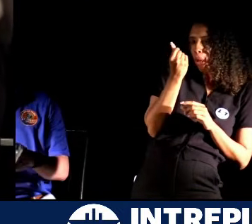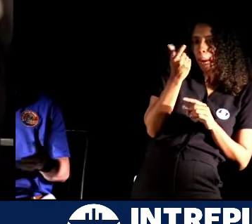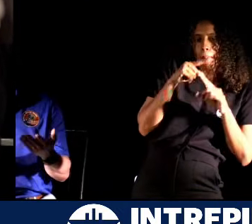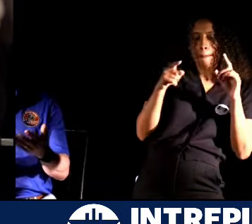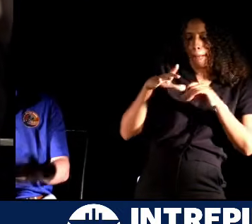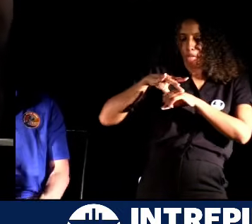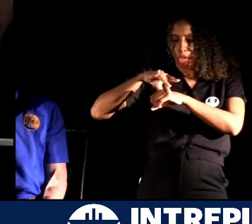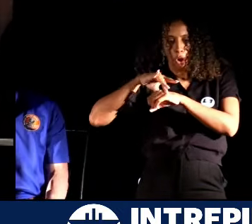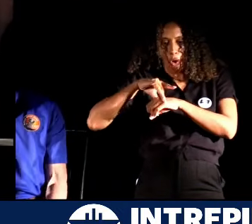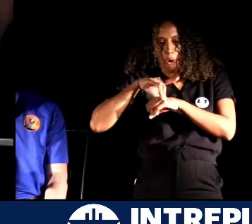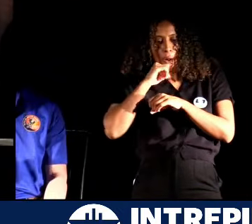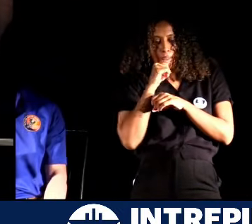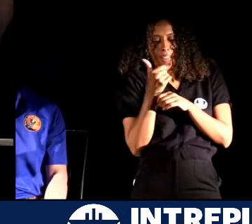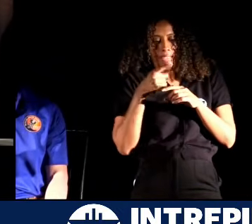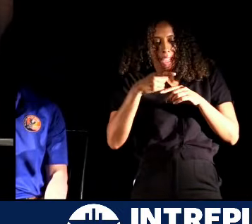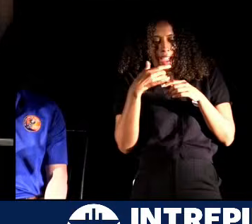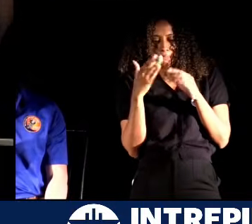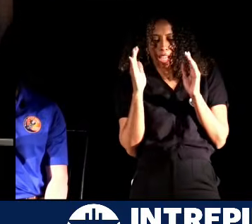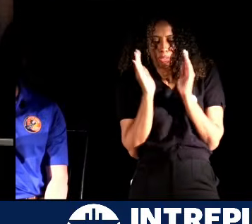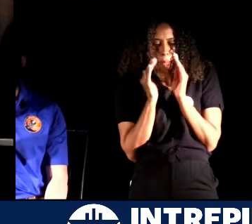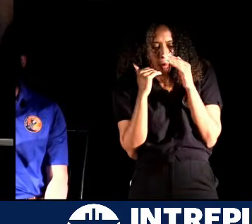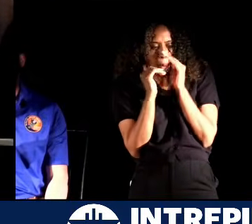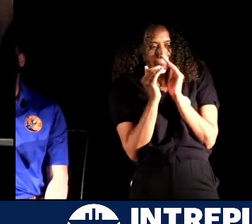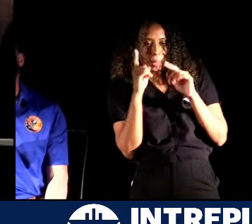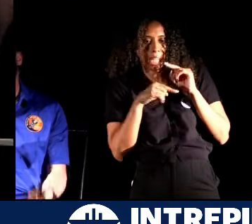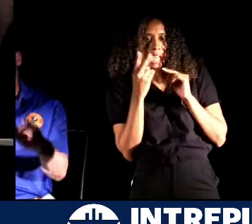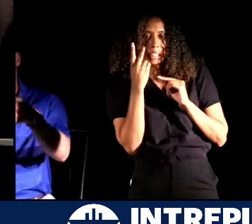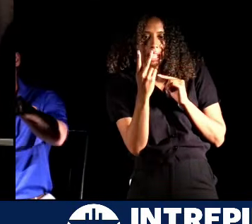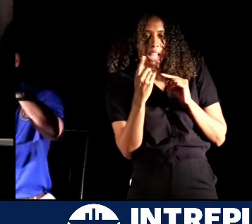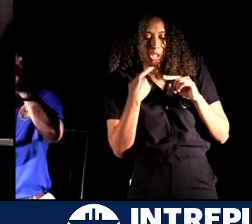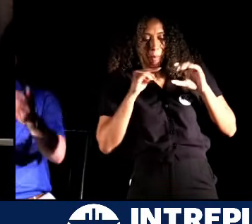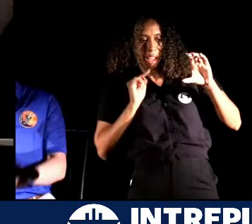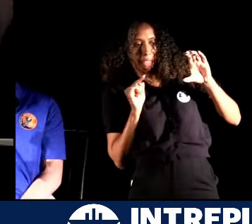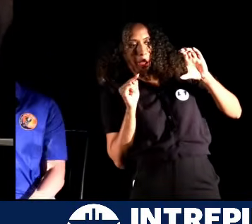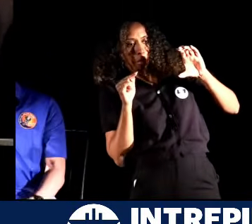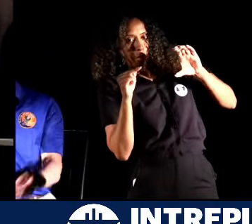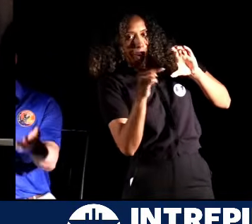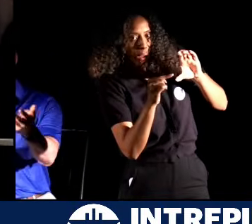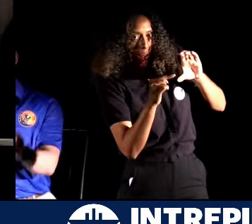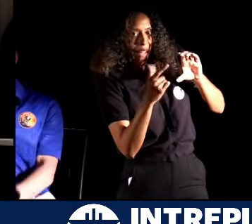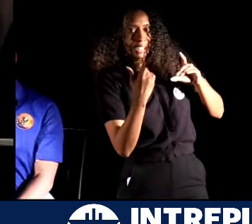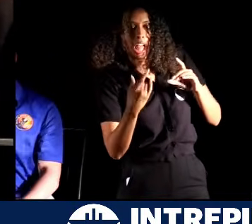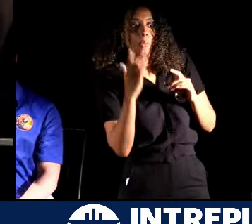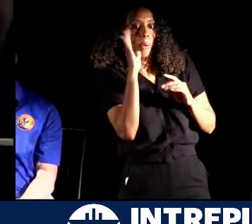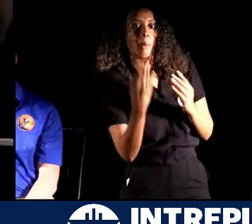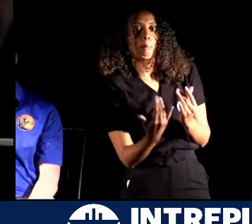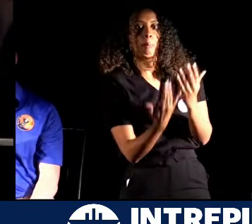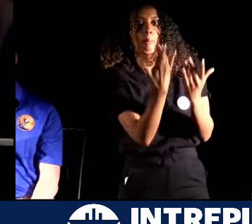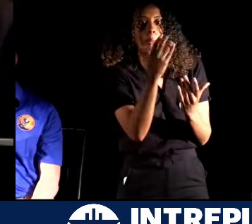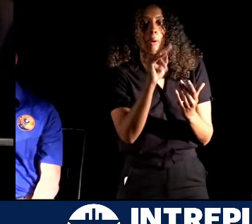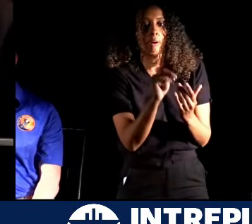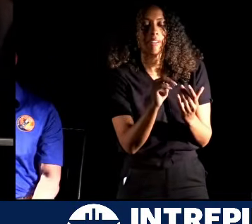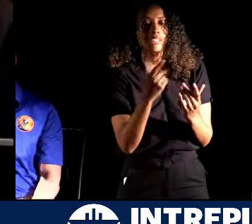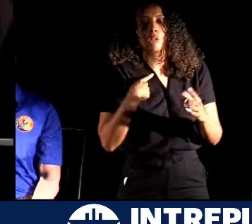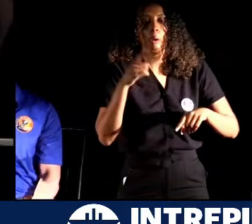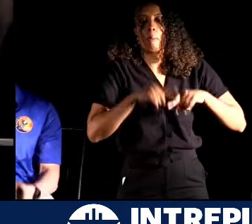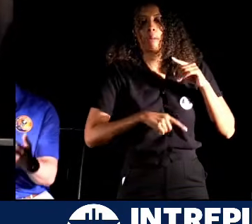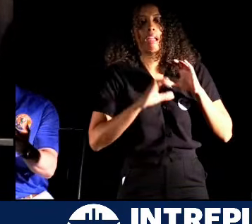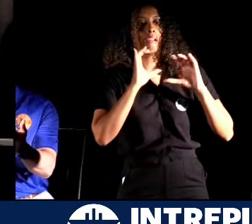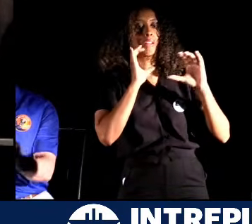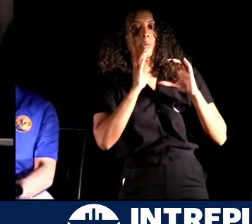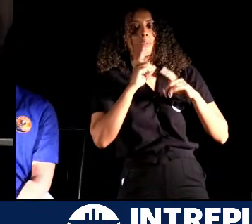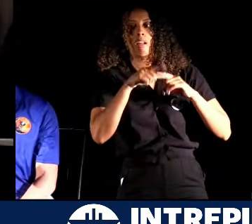usually not in that small area, and we'd have to off-point to get there, and then we'd burn up. So that's another reason why we can't do any of that during the